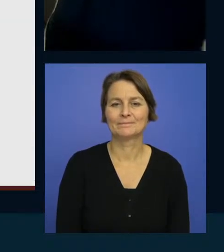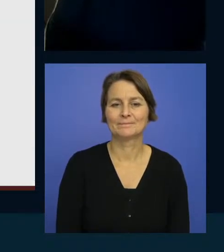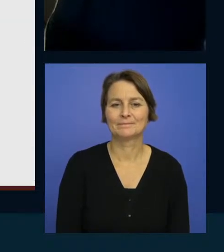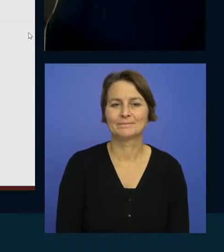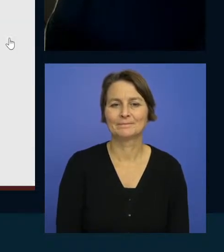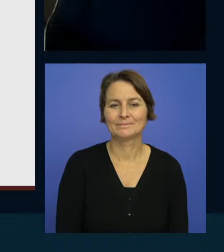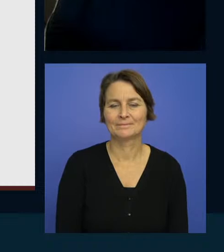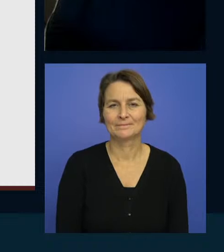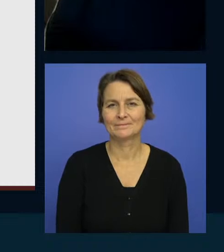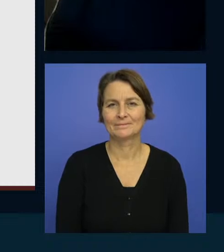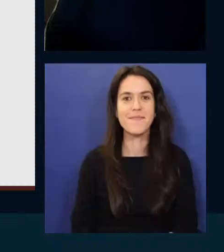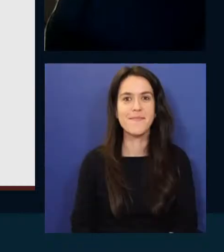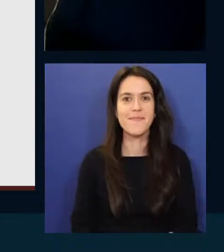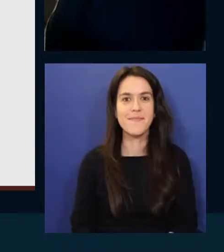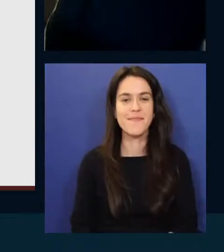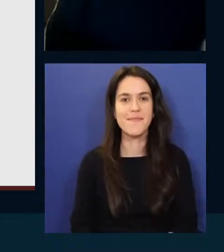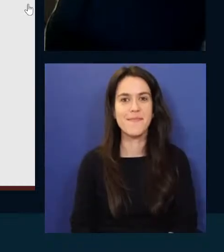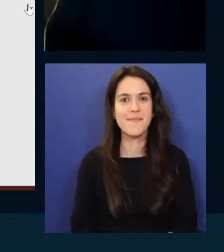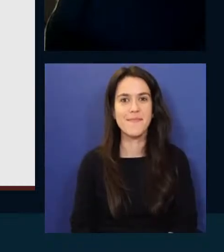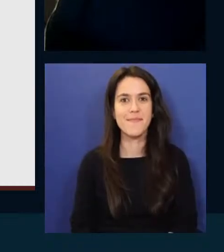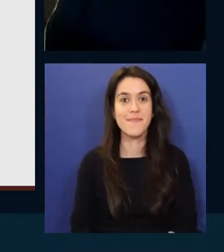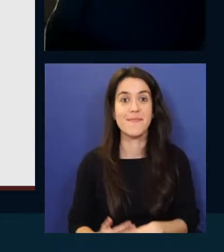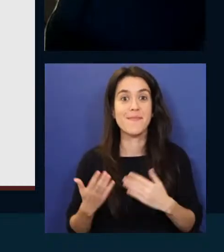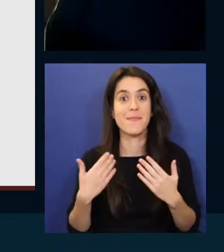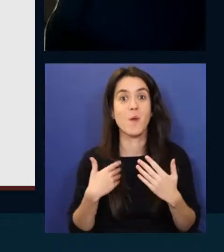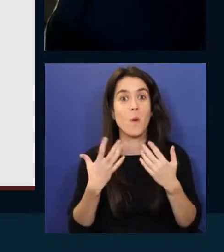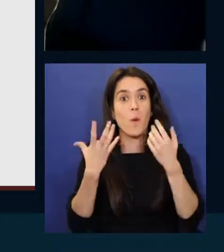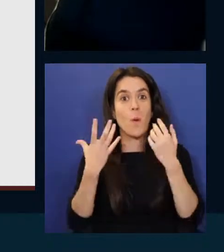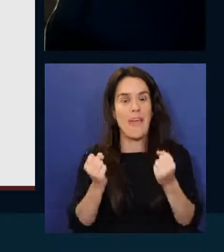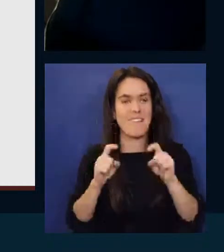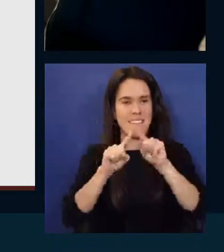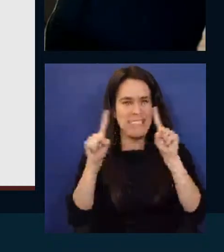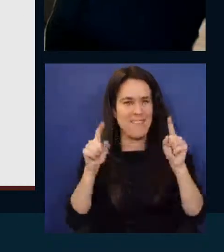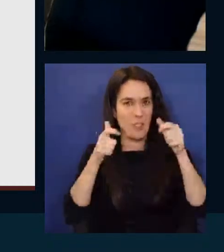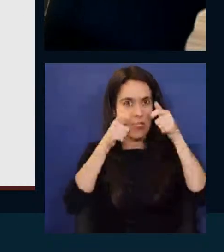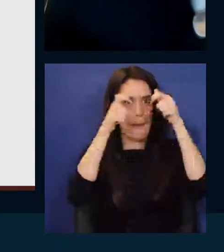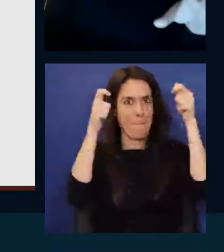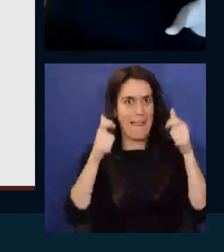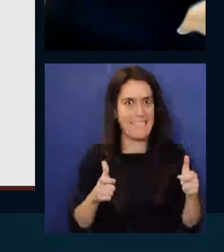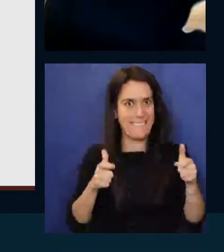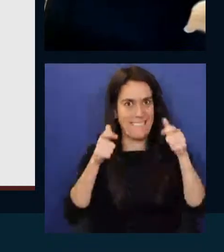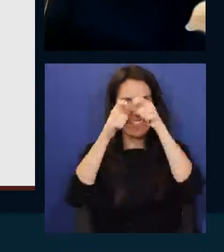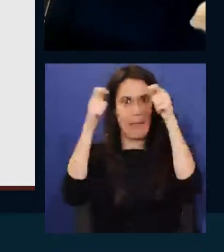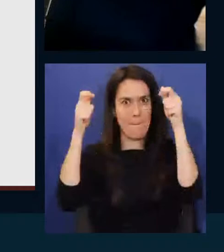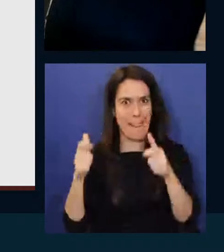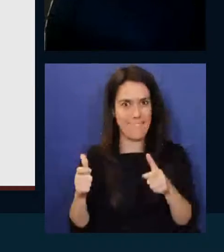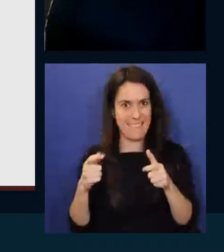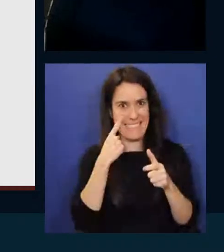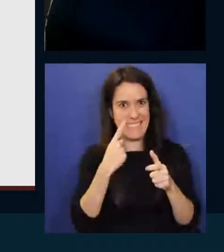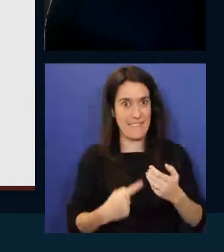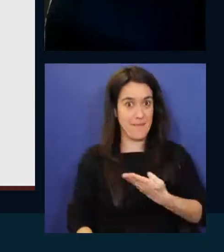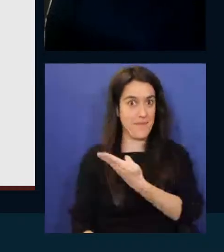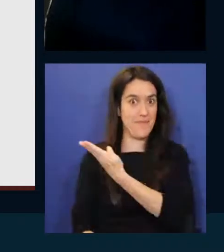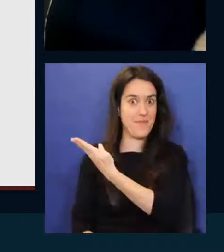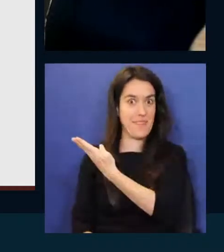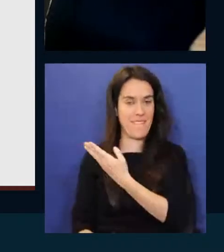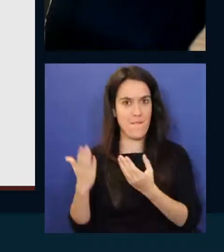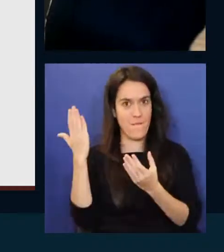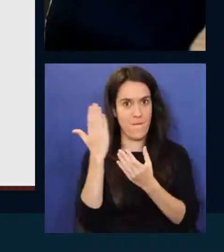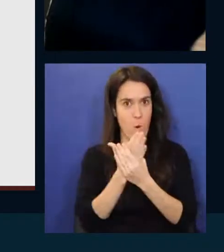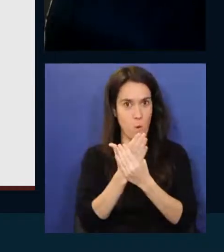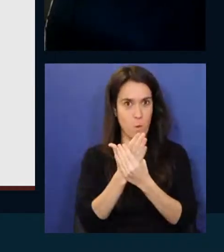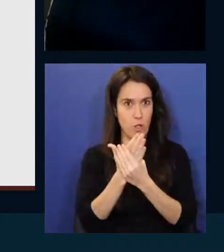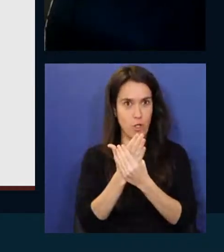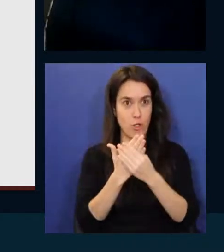So we have a set of different templates, as you can see in this folder here. So we